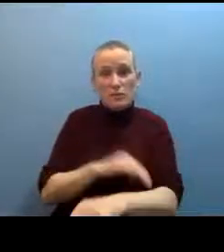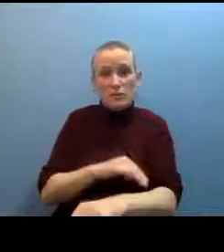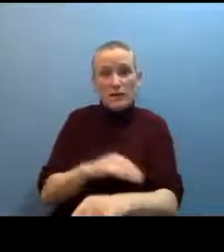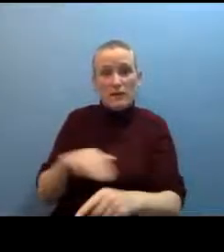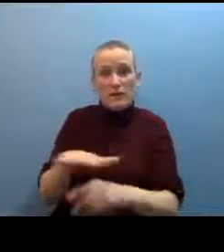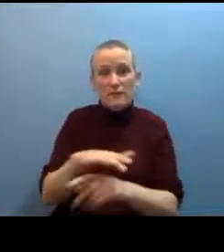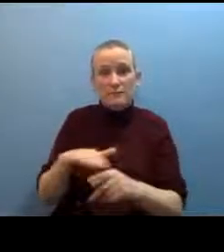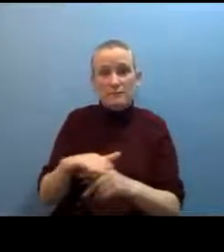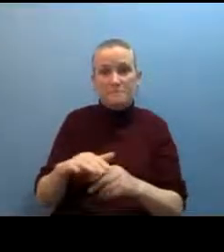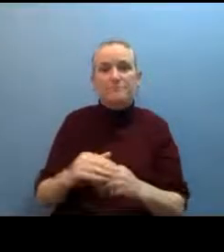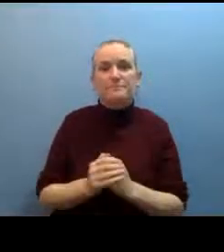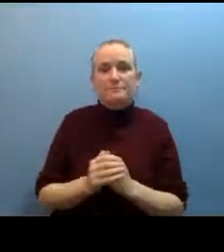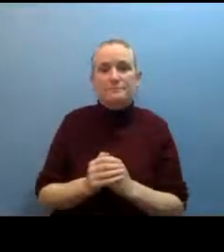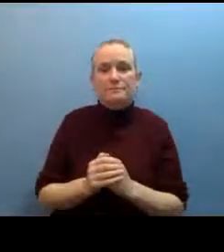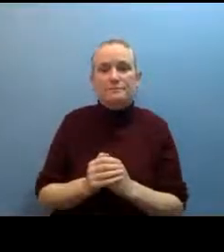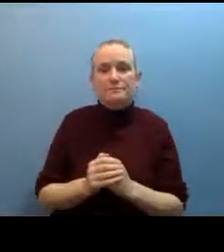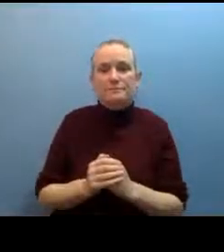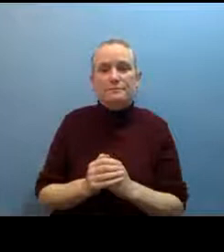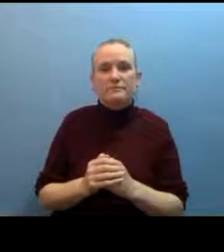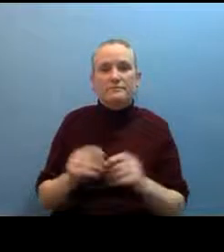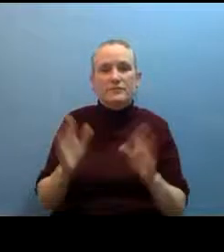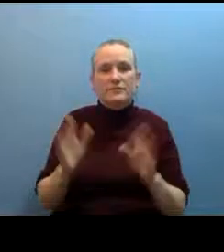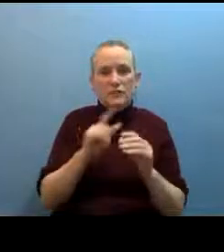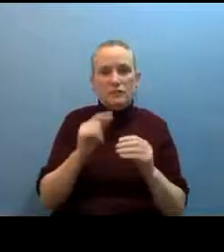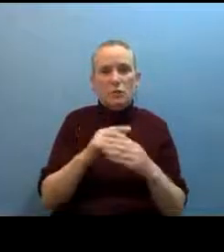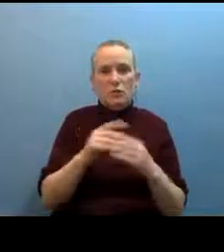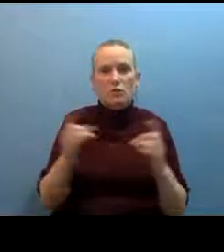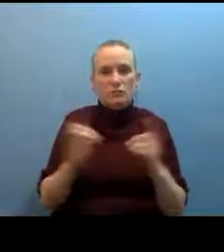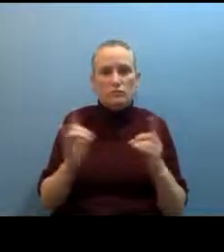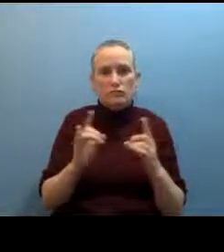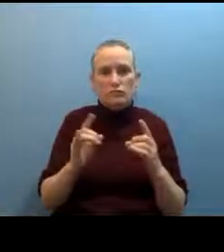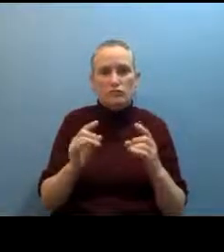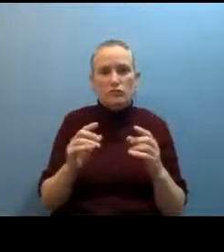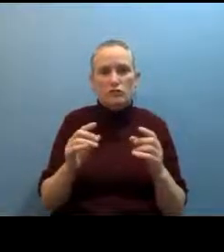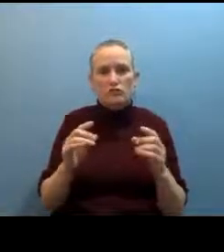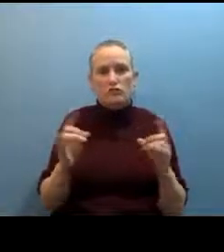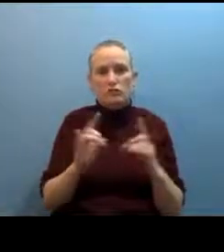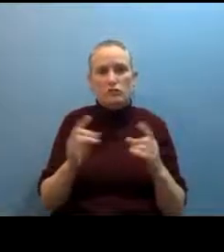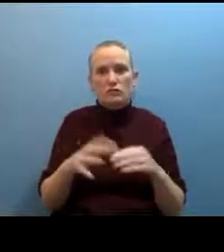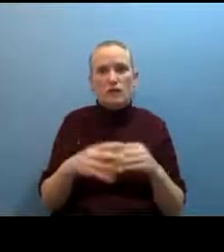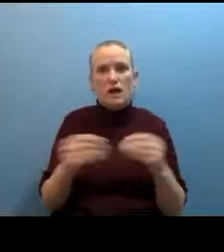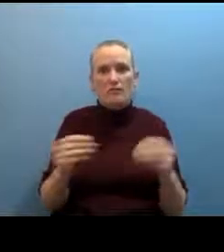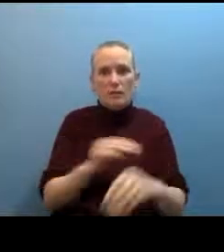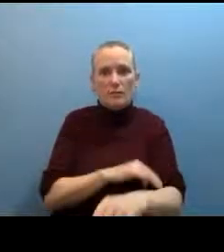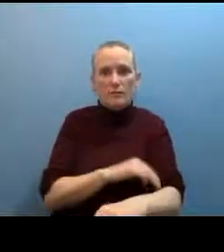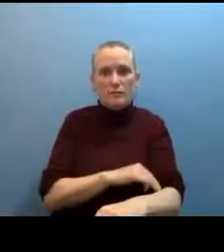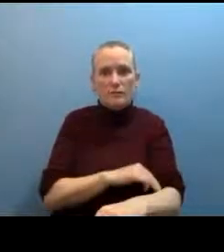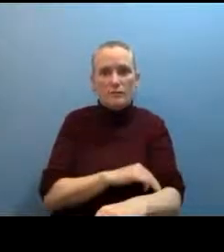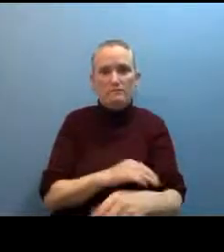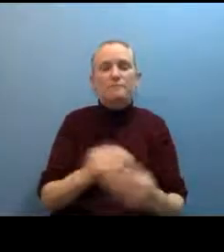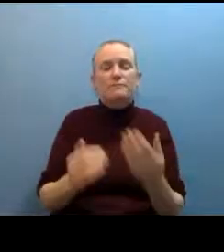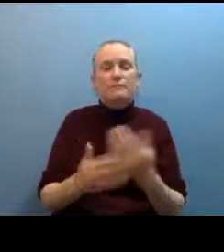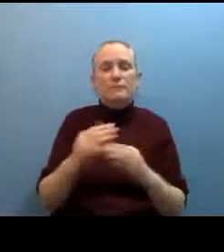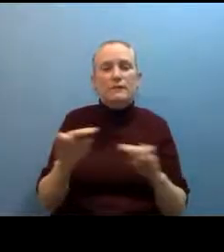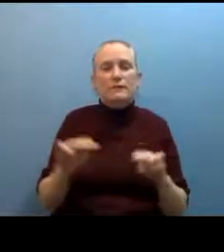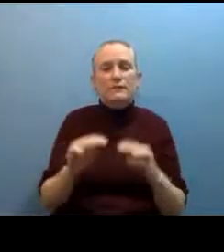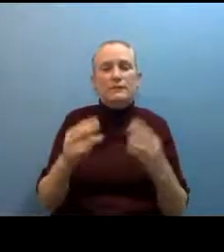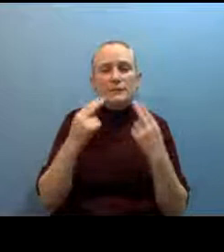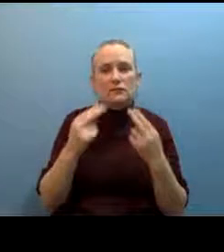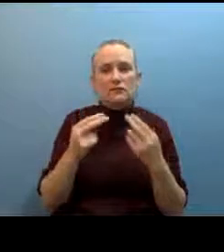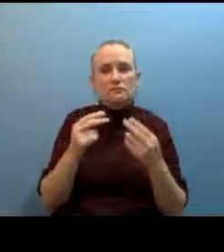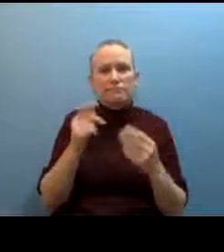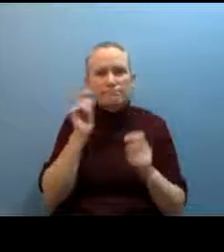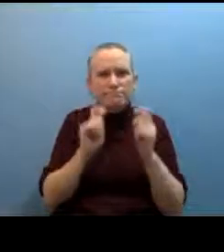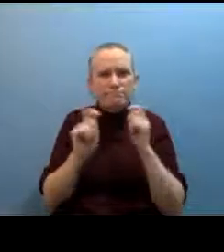We've said this, but not rushing to solve the problem. Young people need to learn how to figure things out for themselves, and often they have the